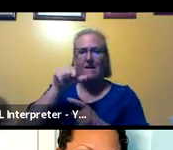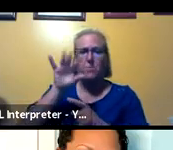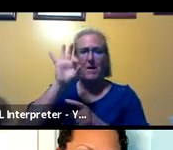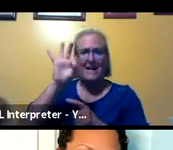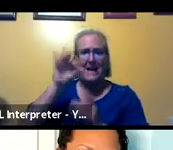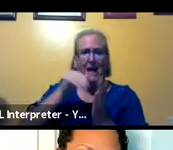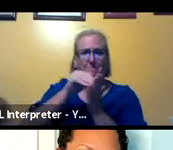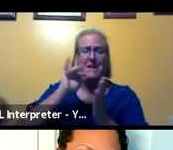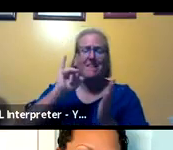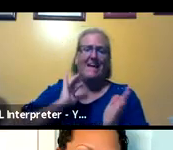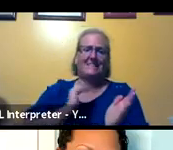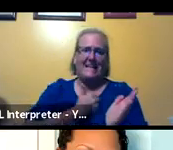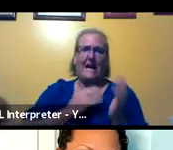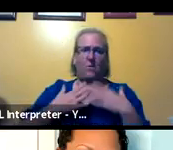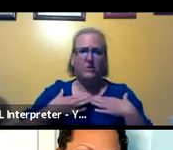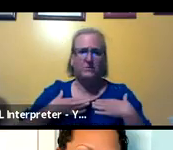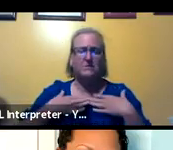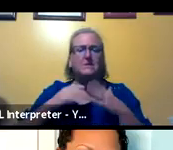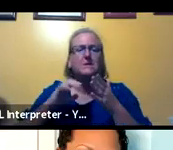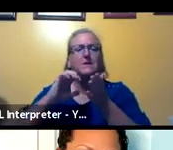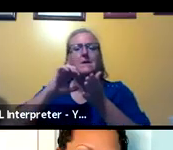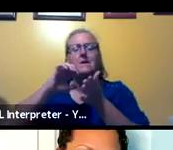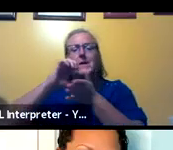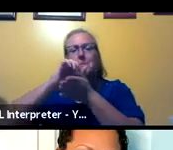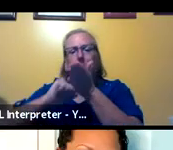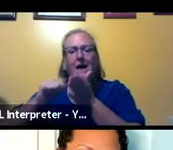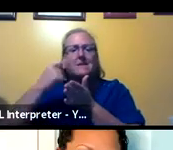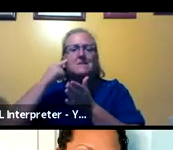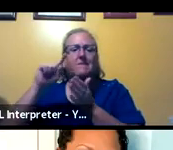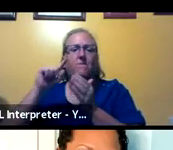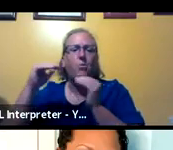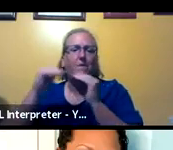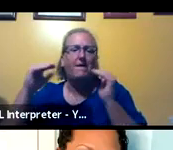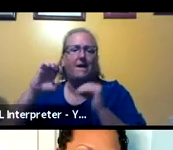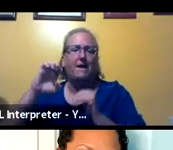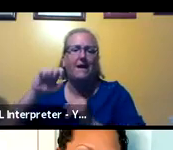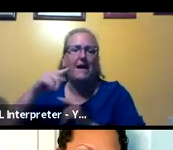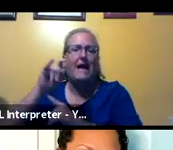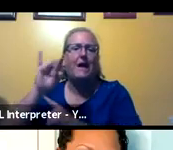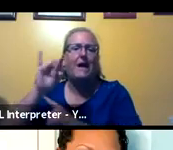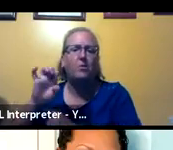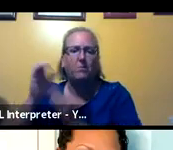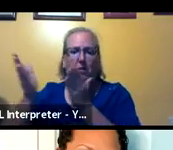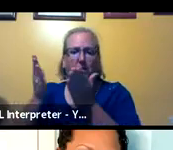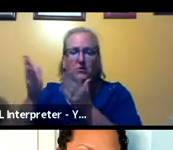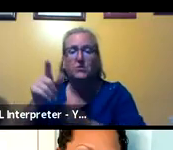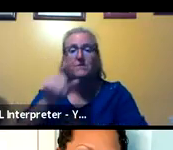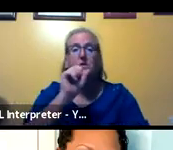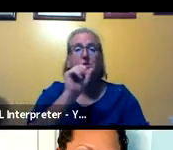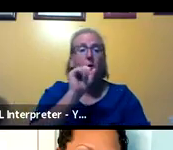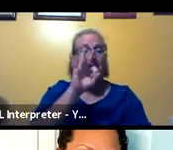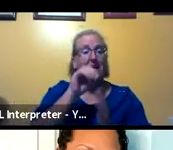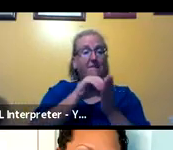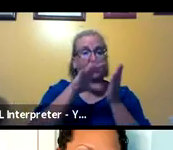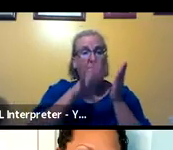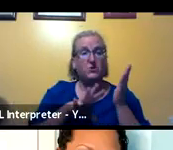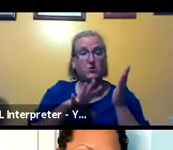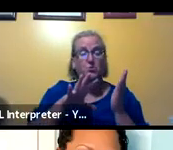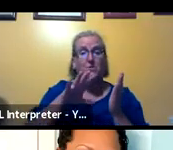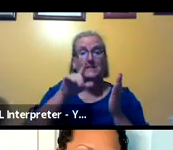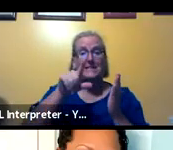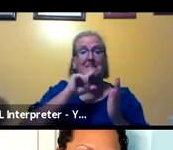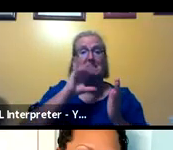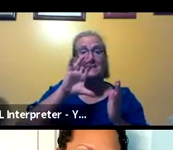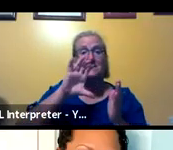million minus what we have to send out for equitable services. In other words, if a student has choiced into us